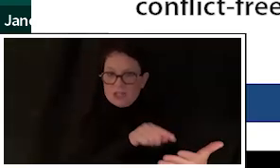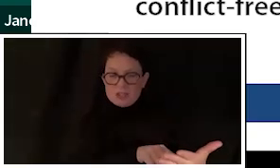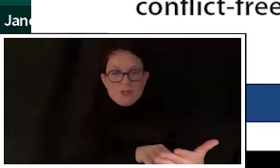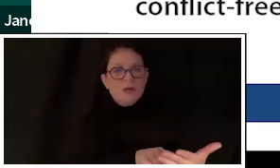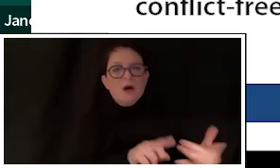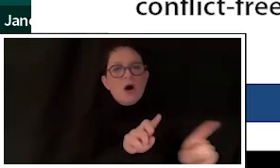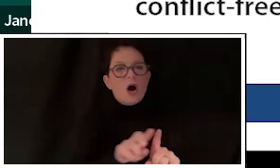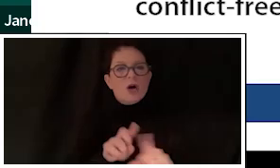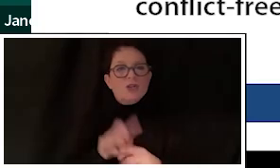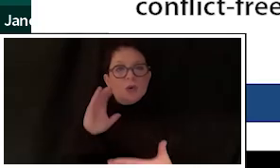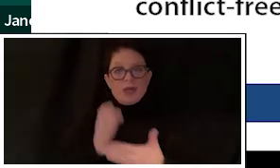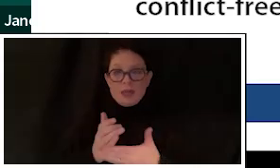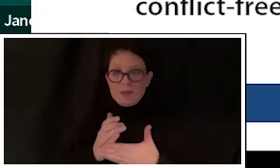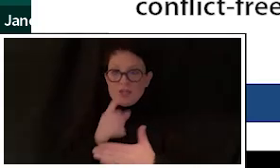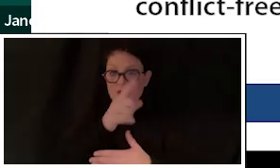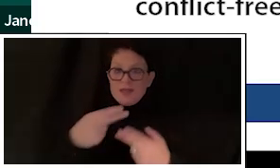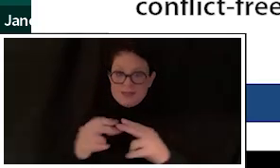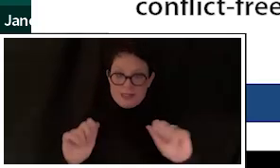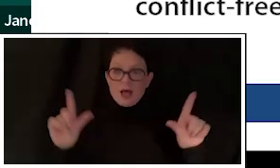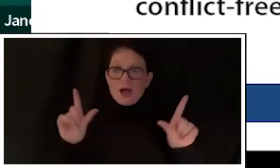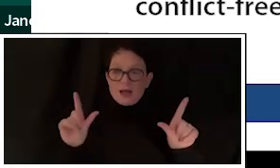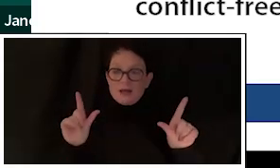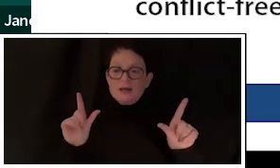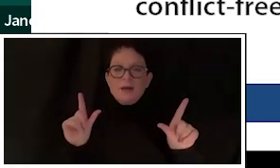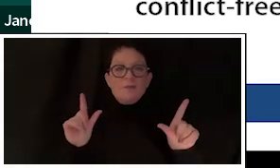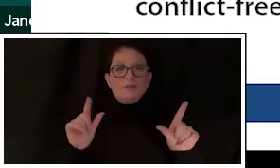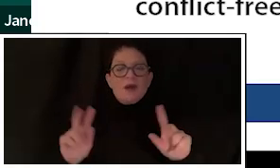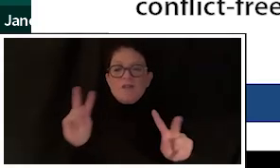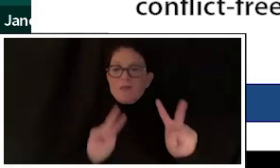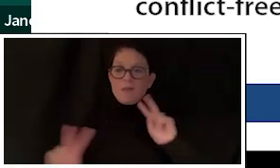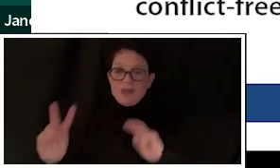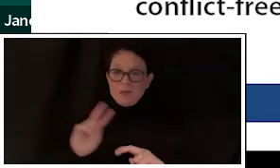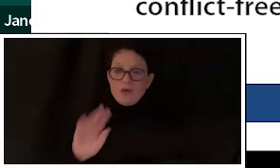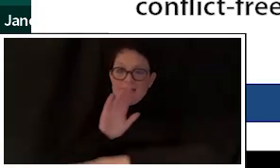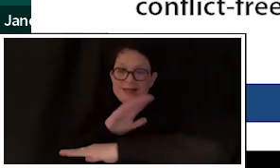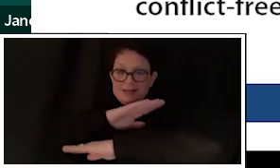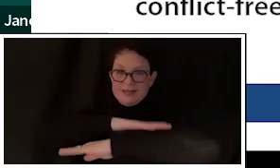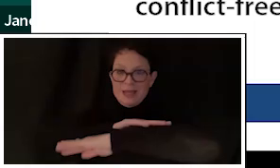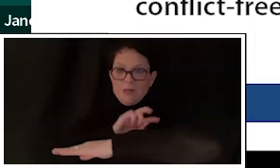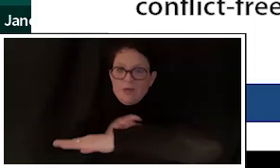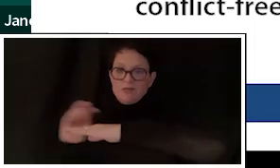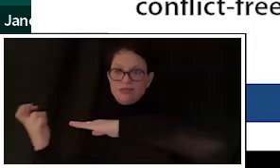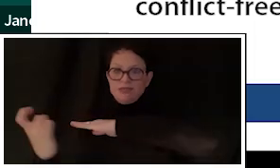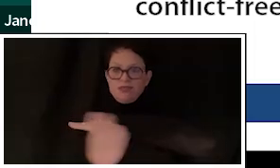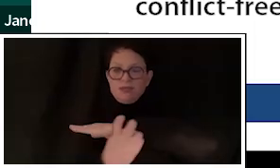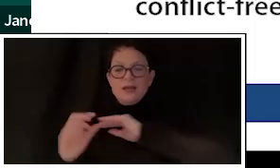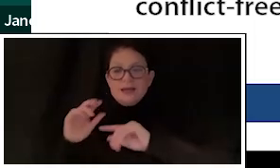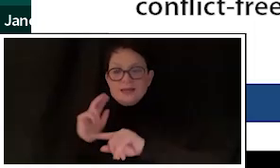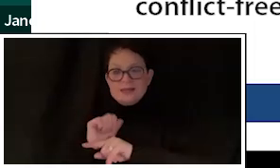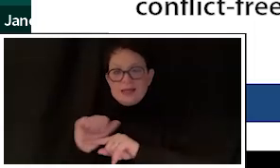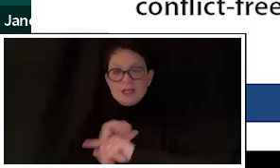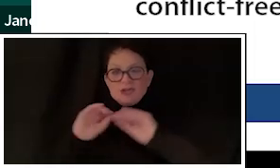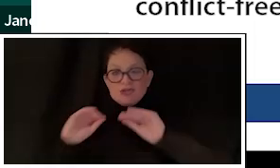There is also an image on this slide of people at a training